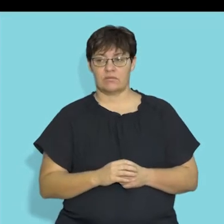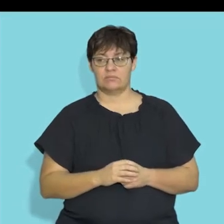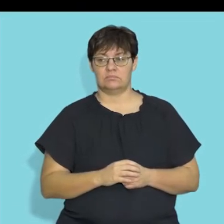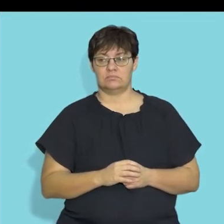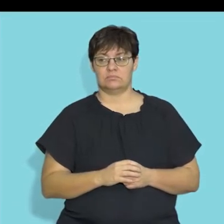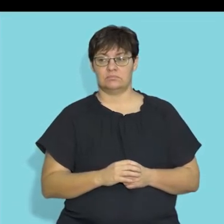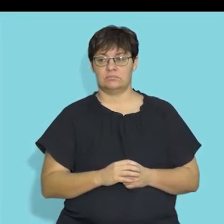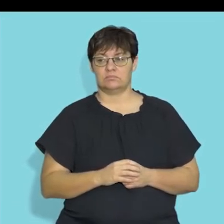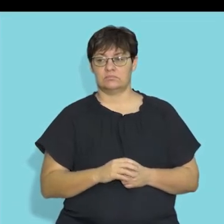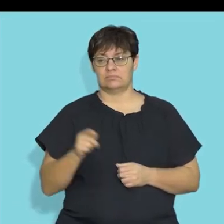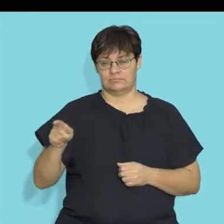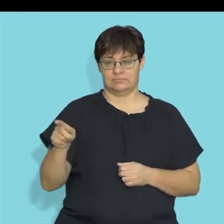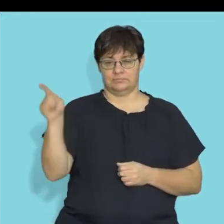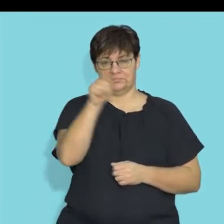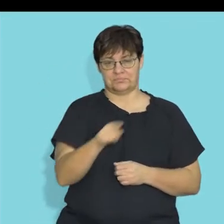now that